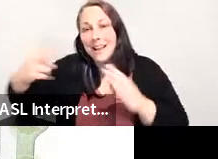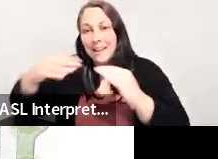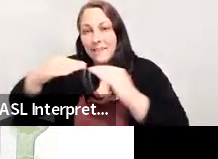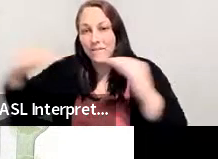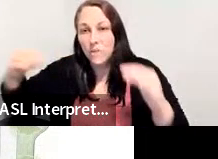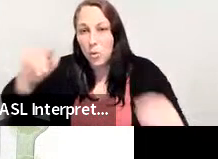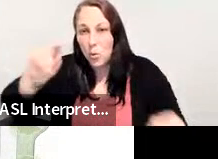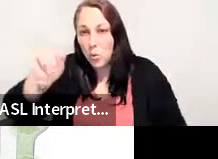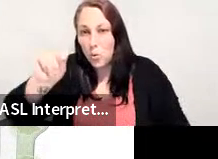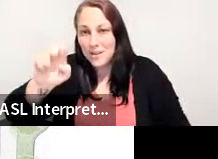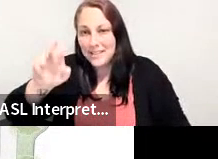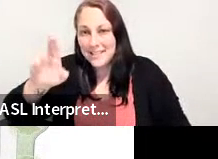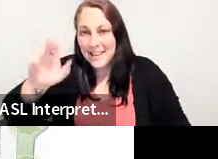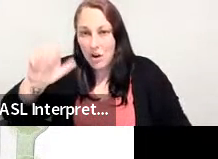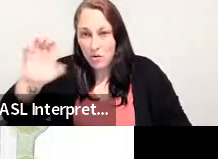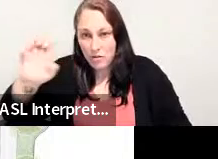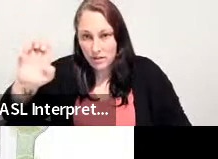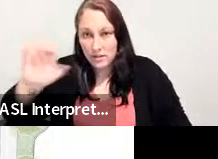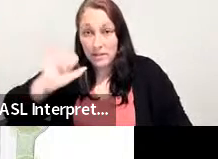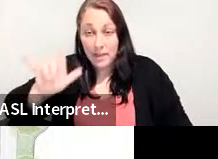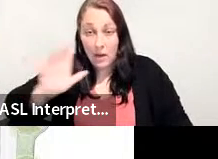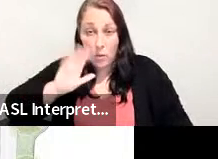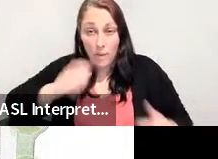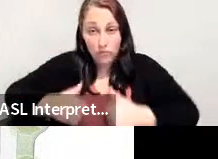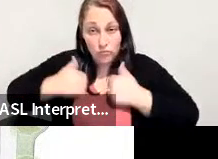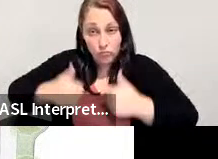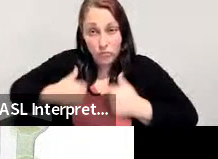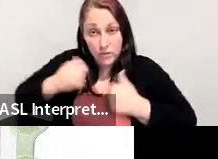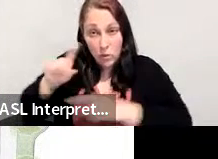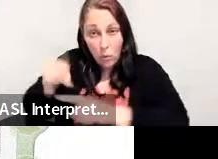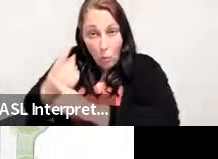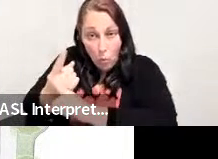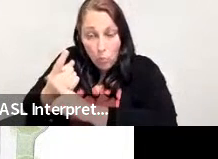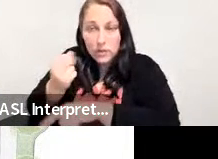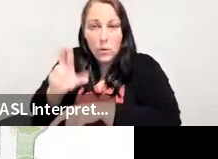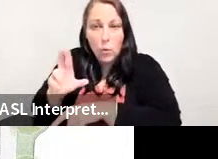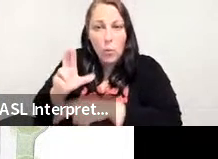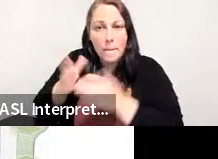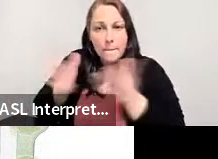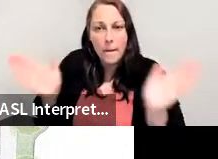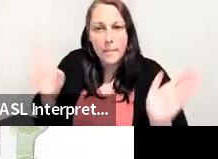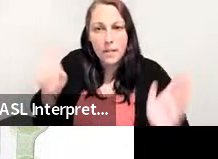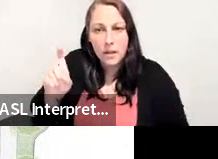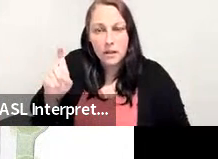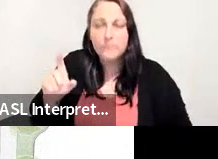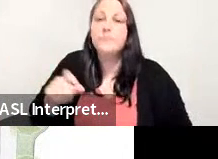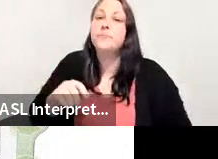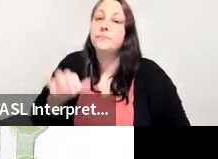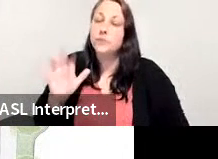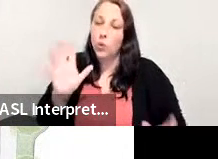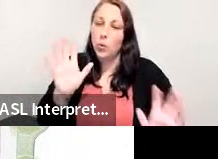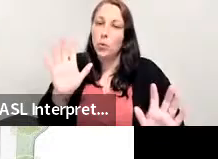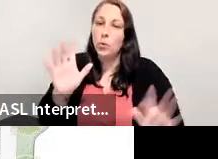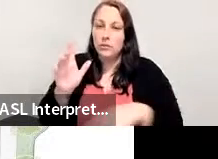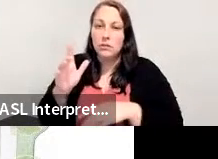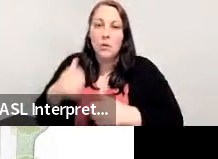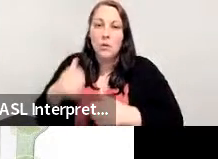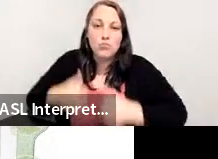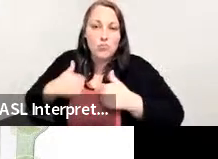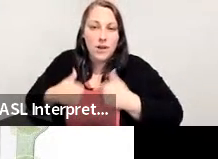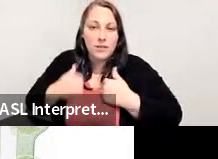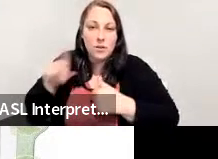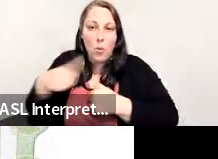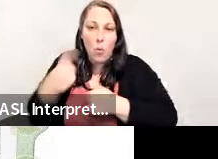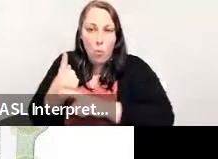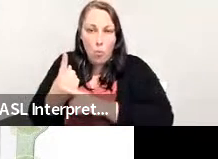These are planned to be tenant amenity areas. The interior ones. The interior ones, yep. And I will get to